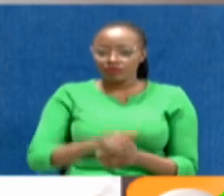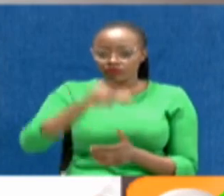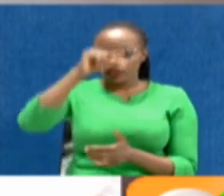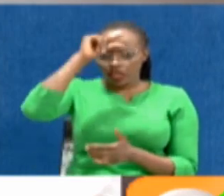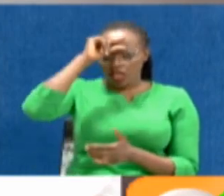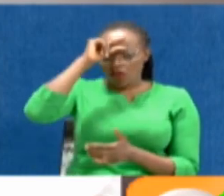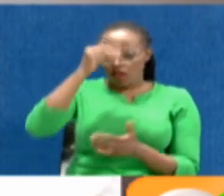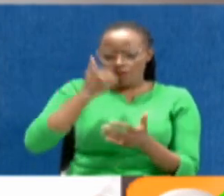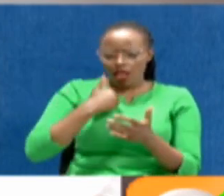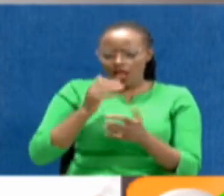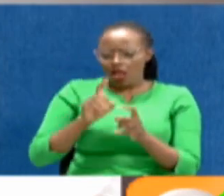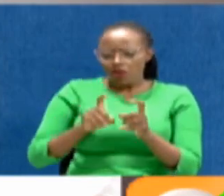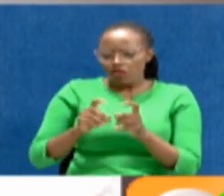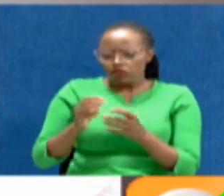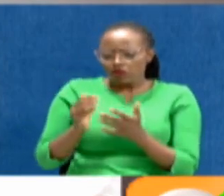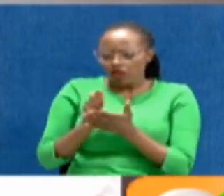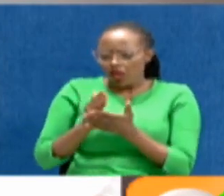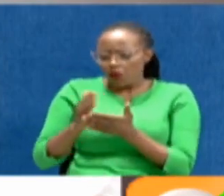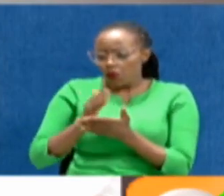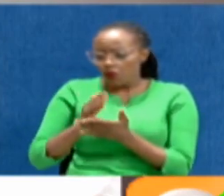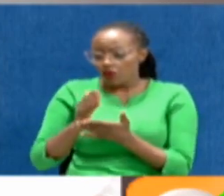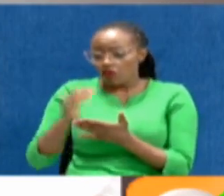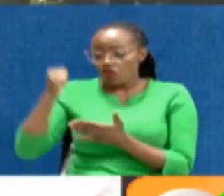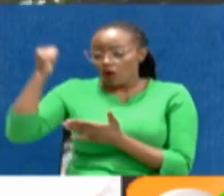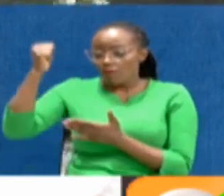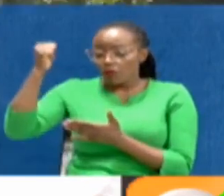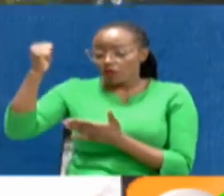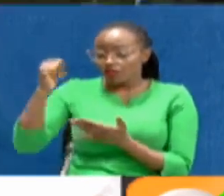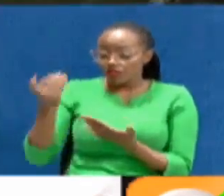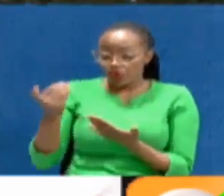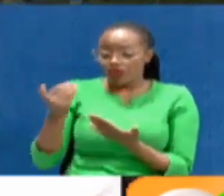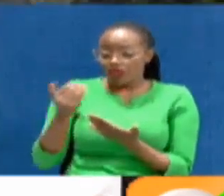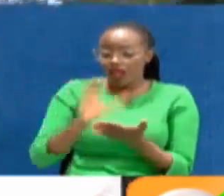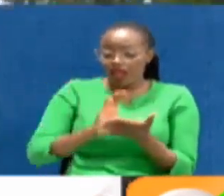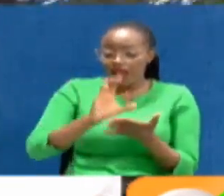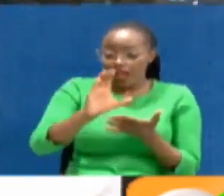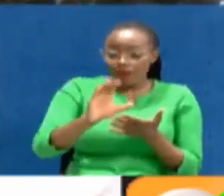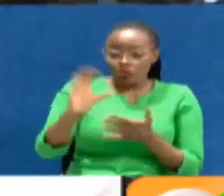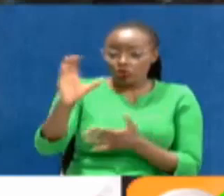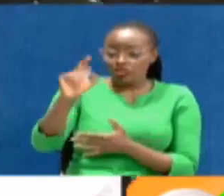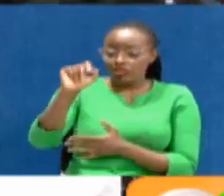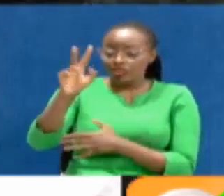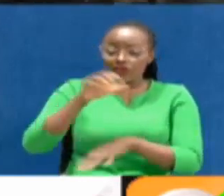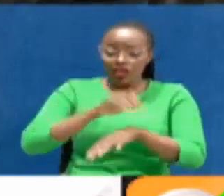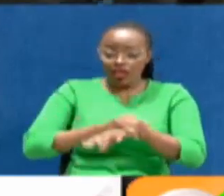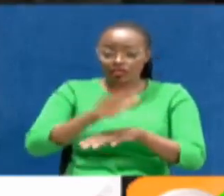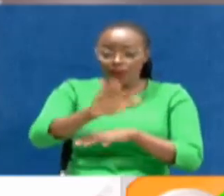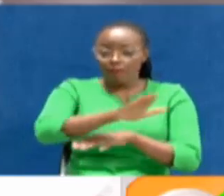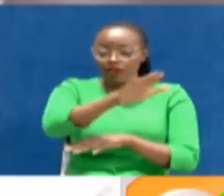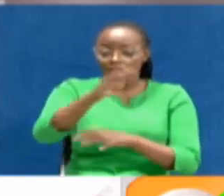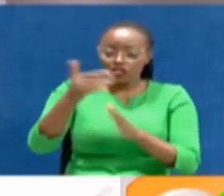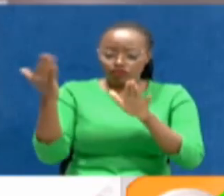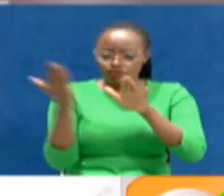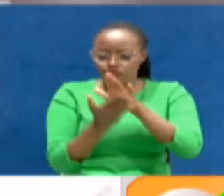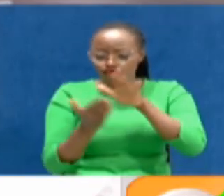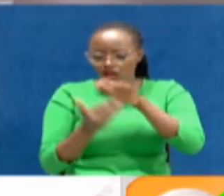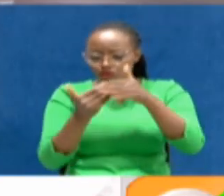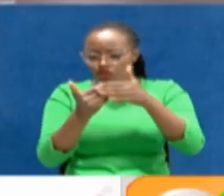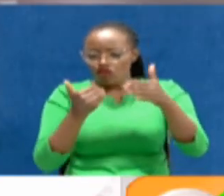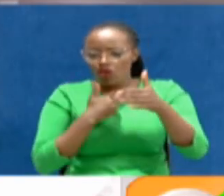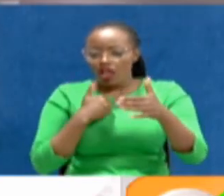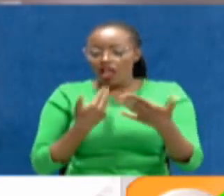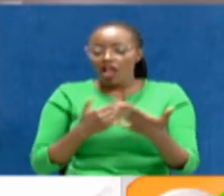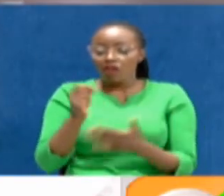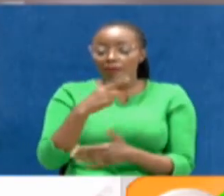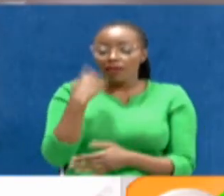Government might have hived off a part of Ngong Forest land for political capital. Citizen TV has obtained parliamentary records the Hansard